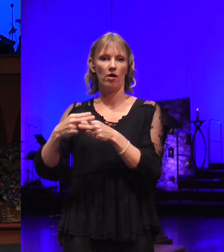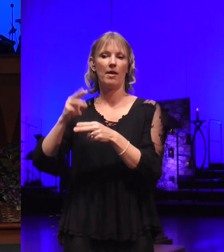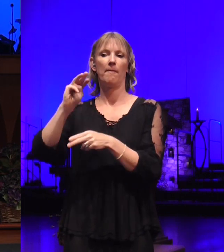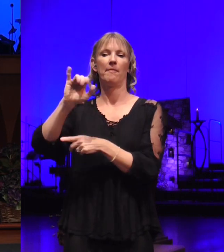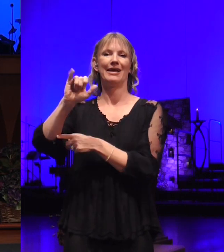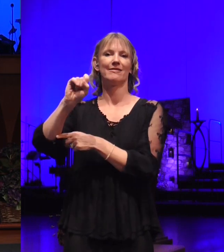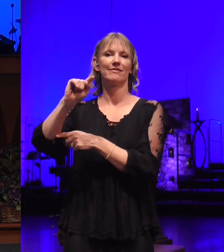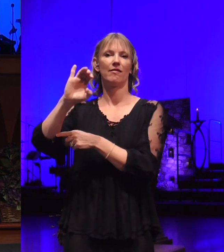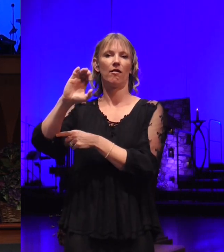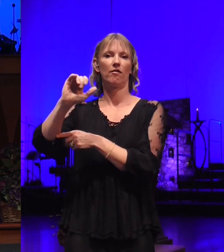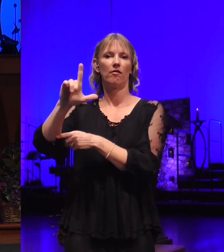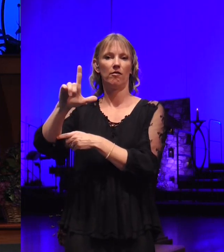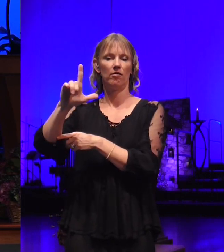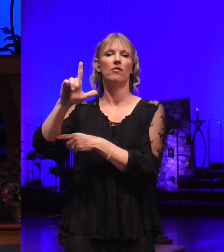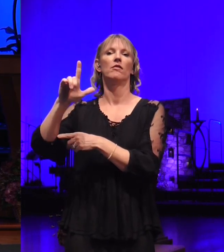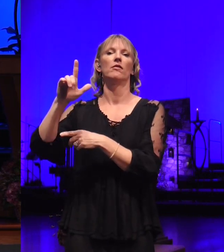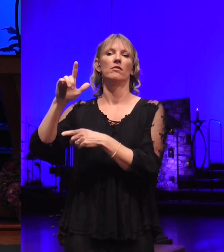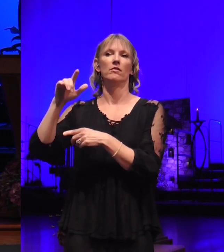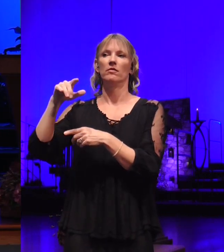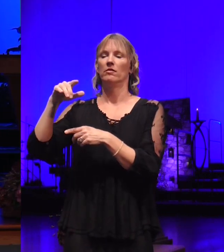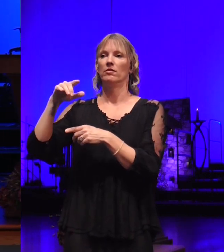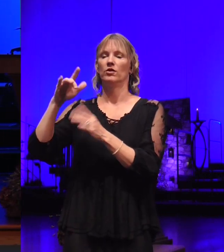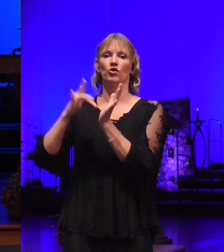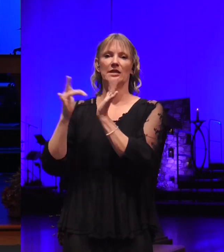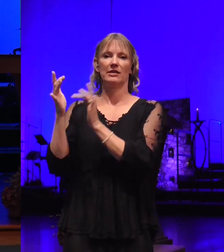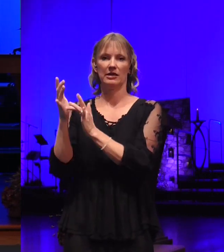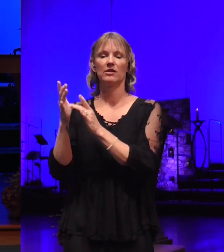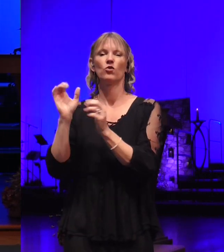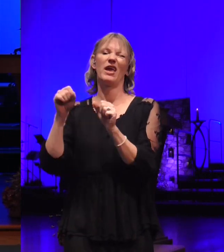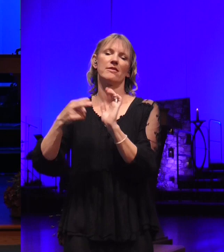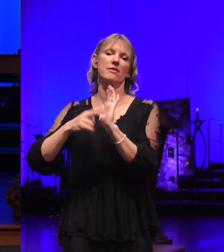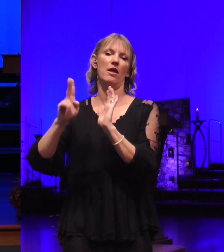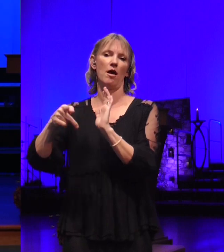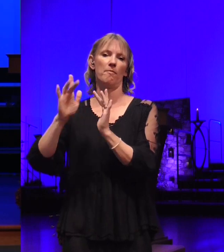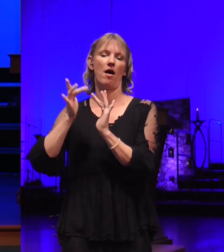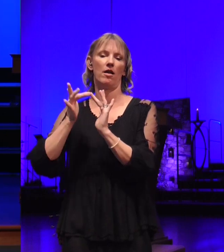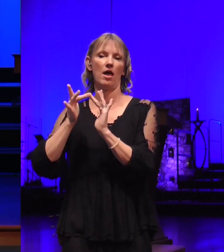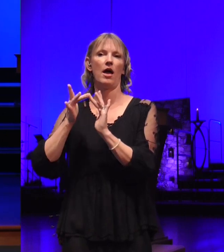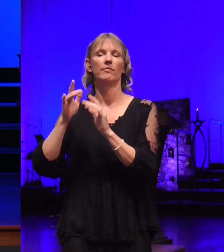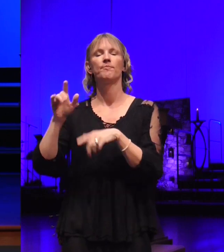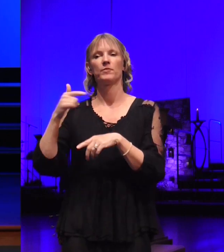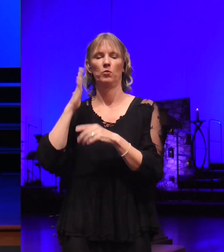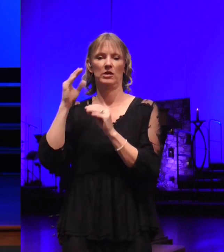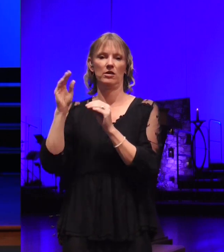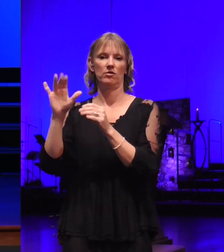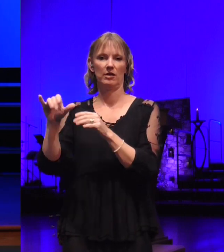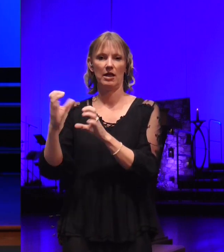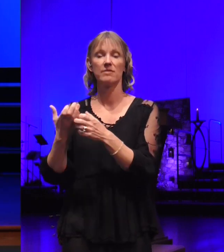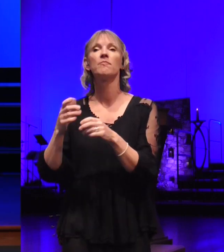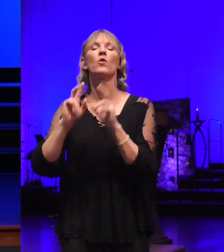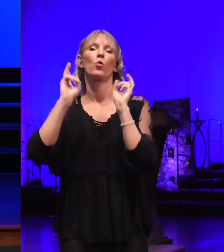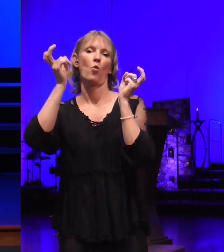a plug, that will be using that text. You can sign up online or at the event center. But here's a quote.